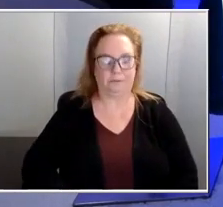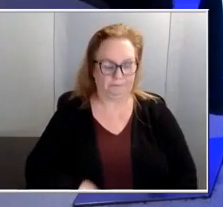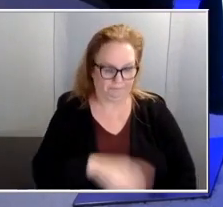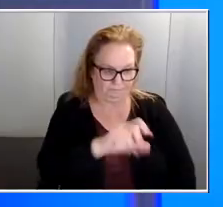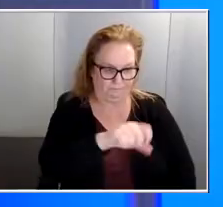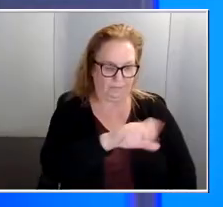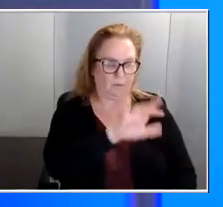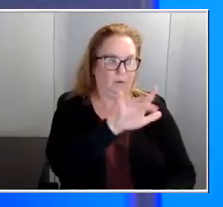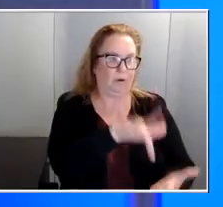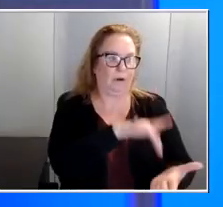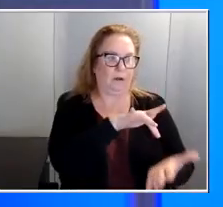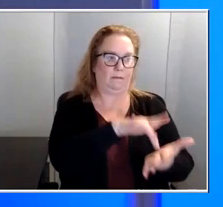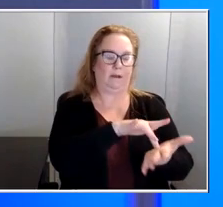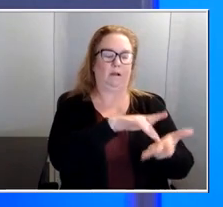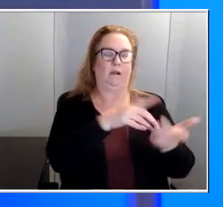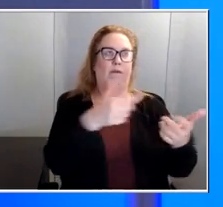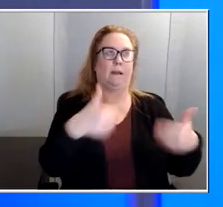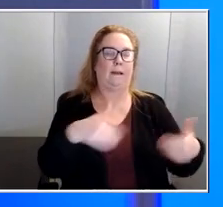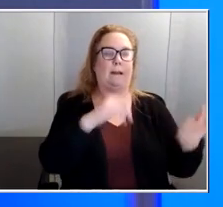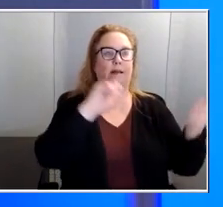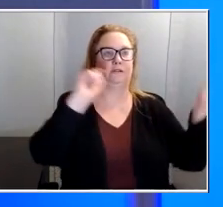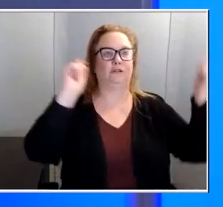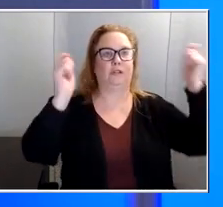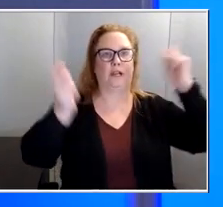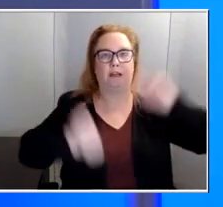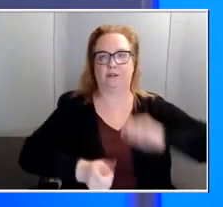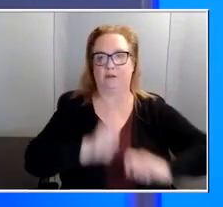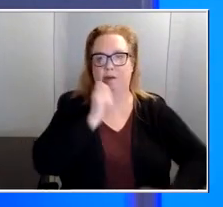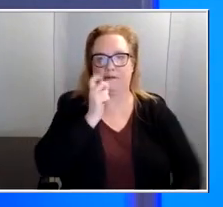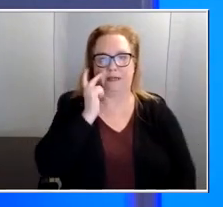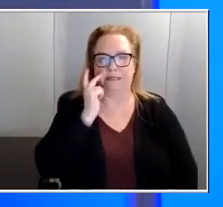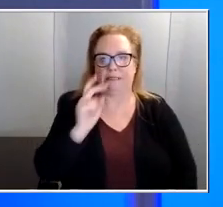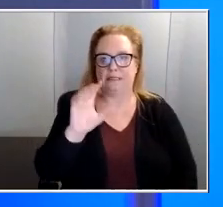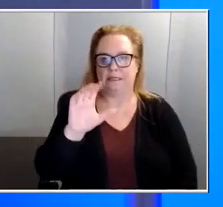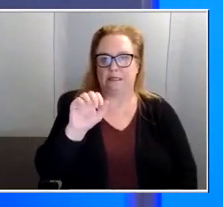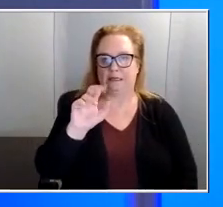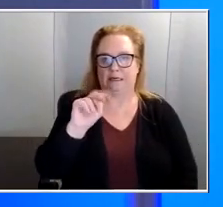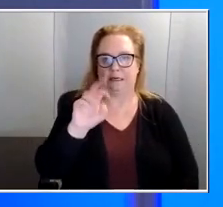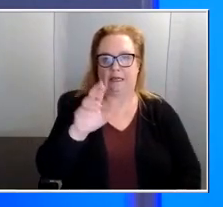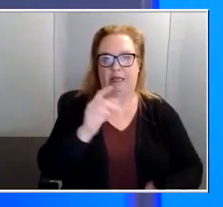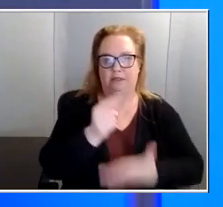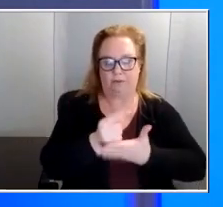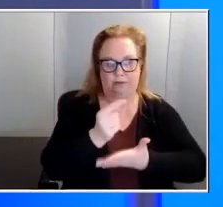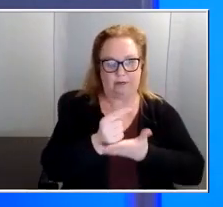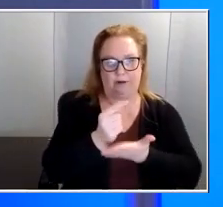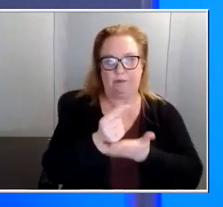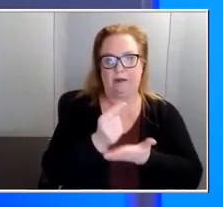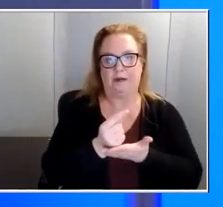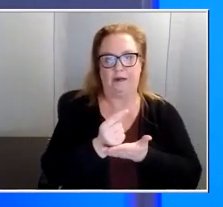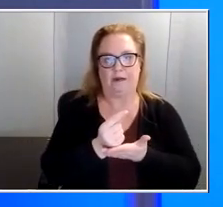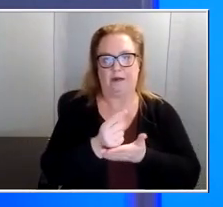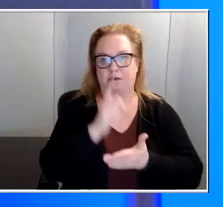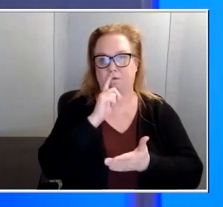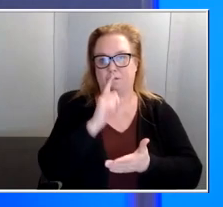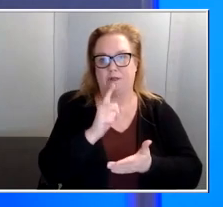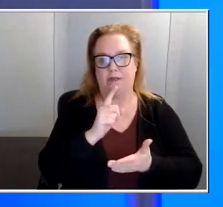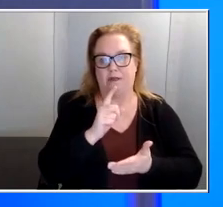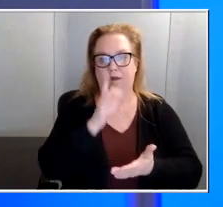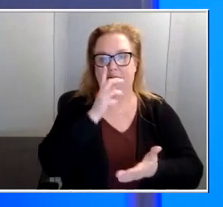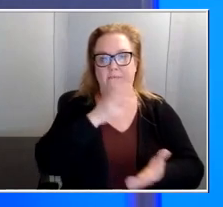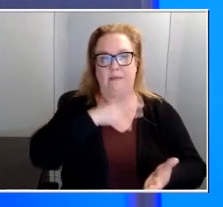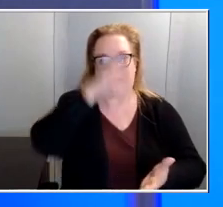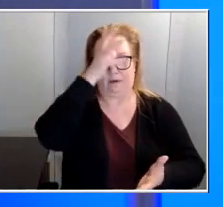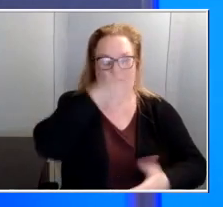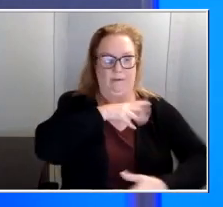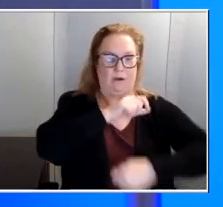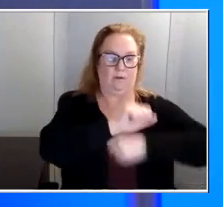of a revolution, the likes of which we've never seen in cancer therapy. And again, it's on the shoulders of men and women who have worked in